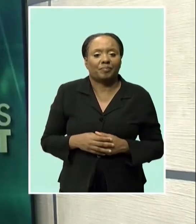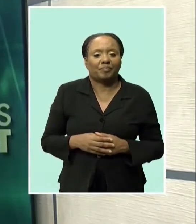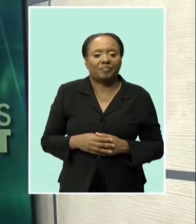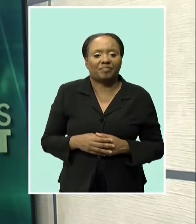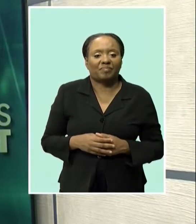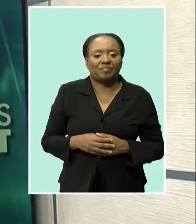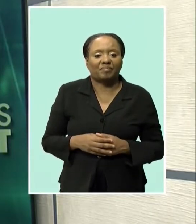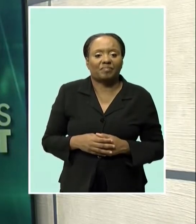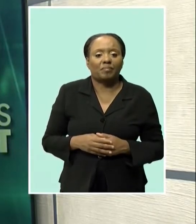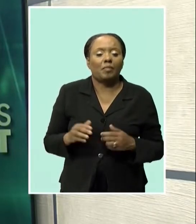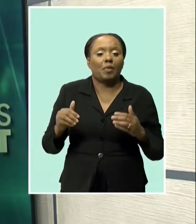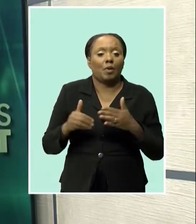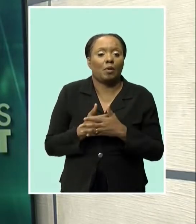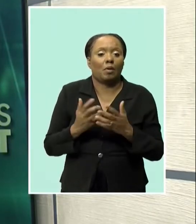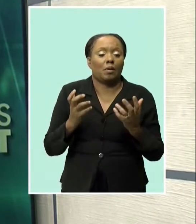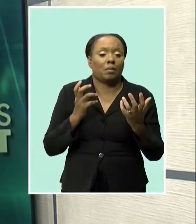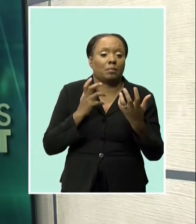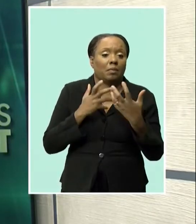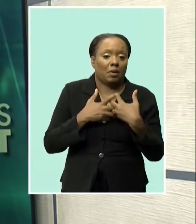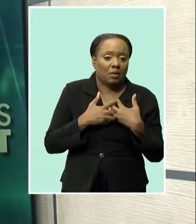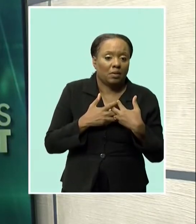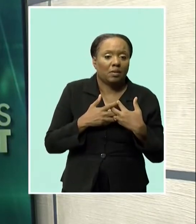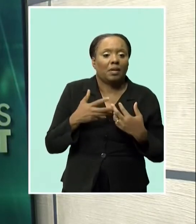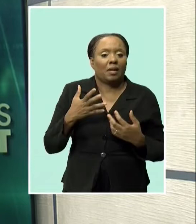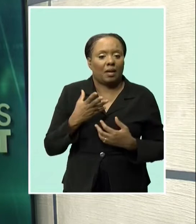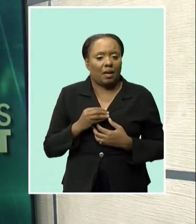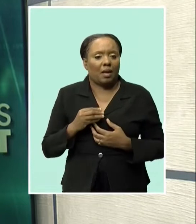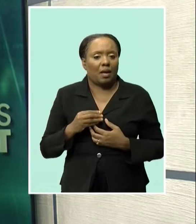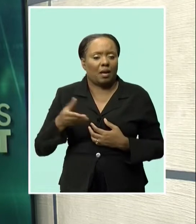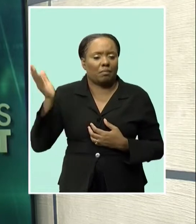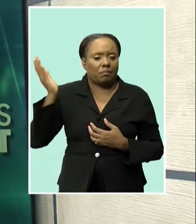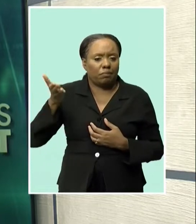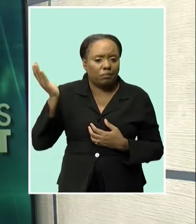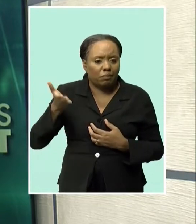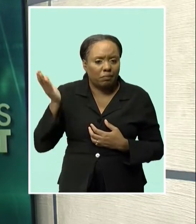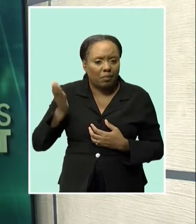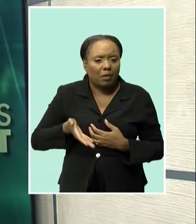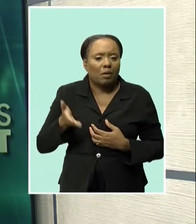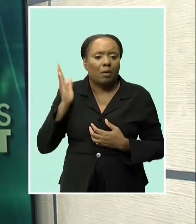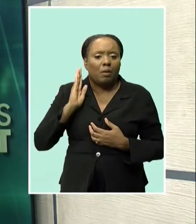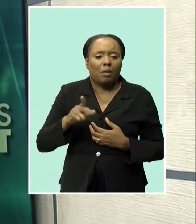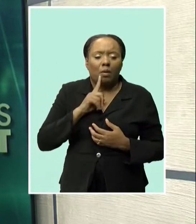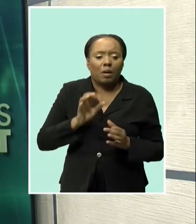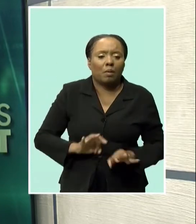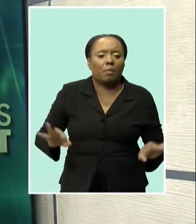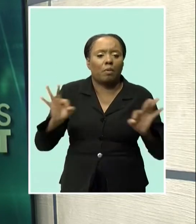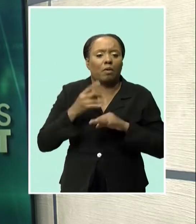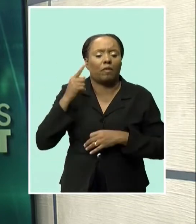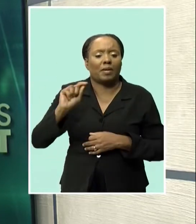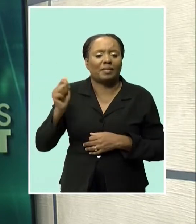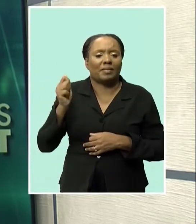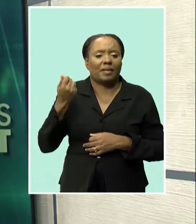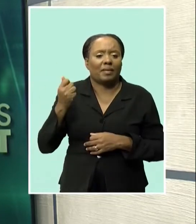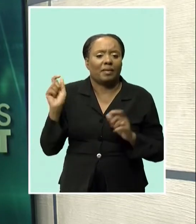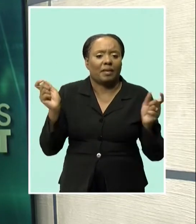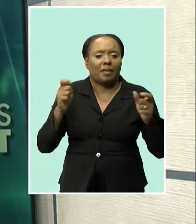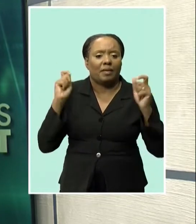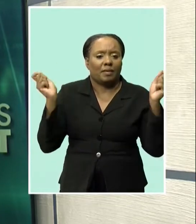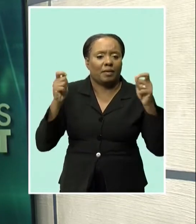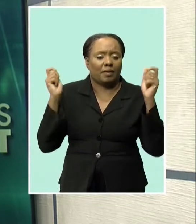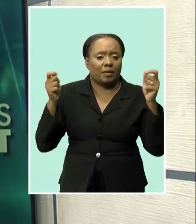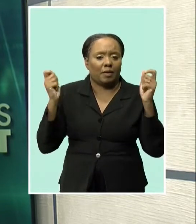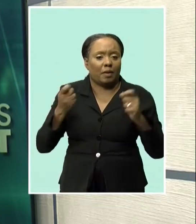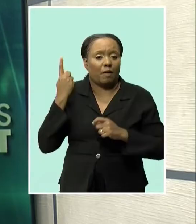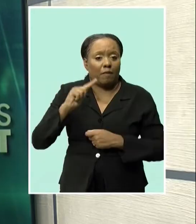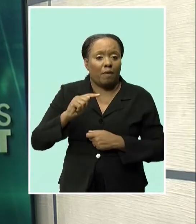The launching of a new partnership, remote campaigns and in-person presentations will be at the core of the 10th anniversary celebrations of the